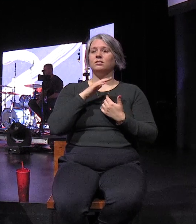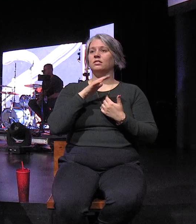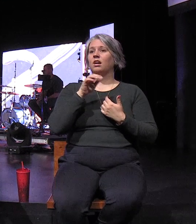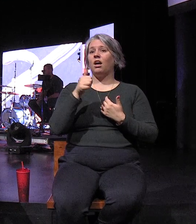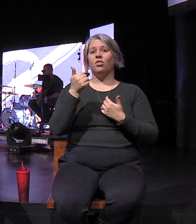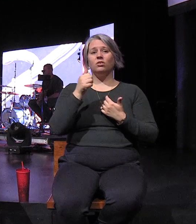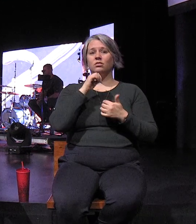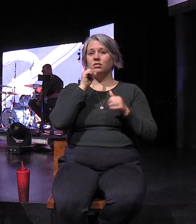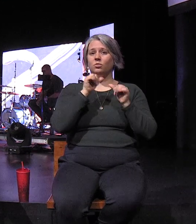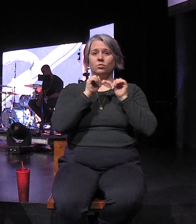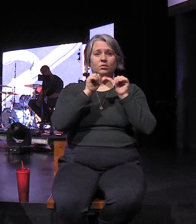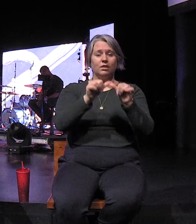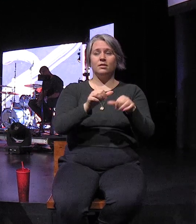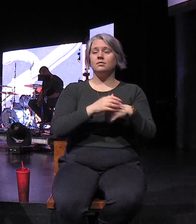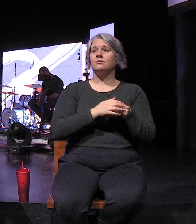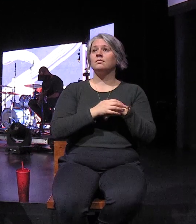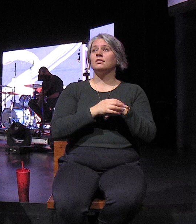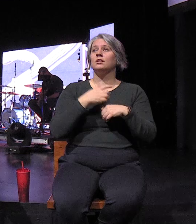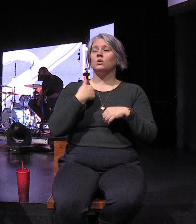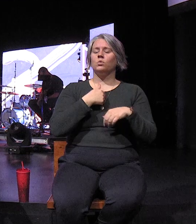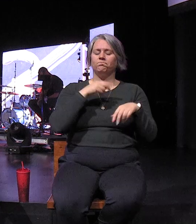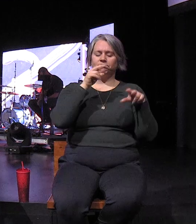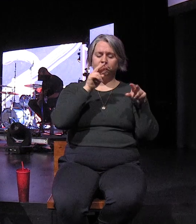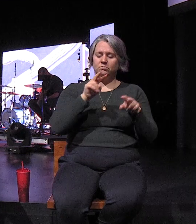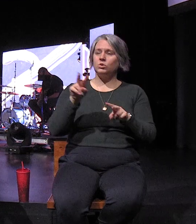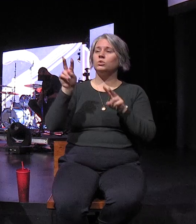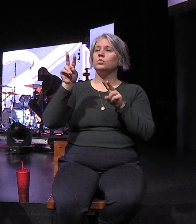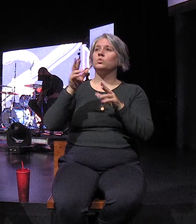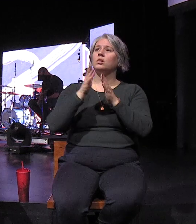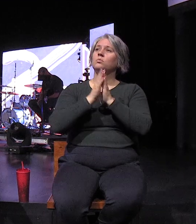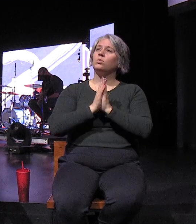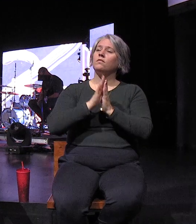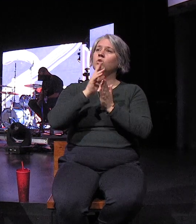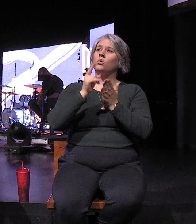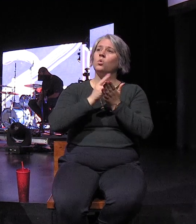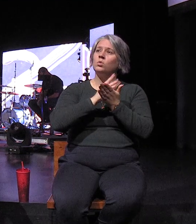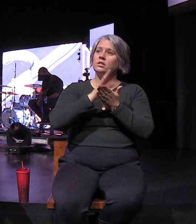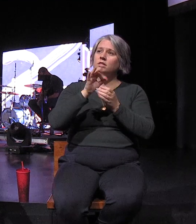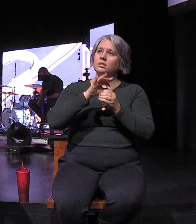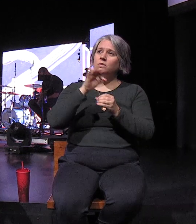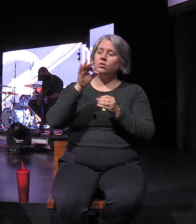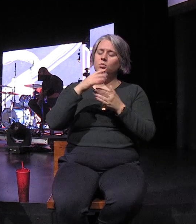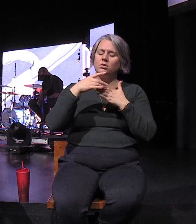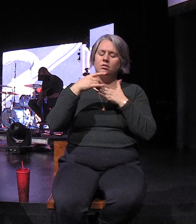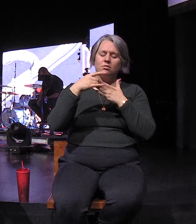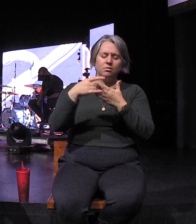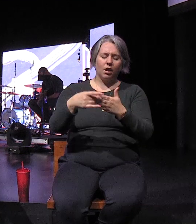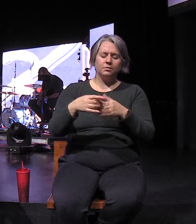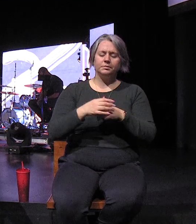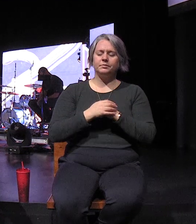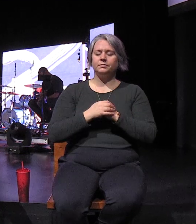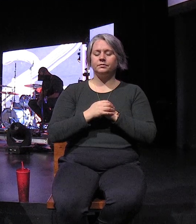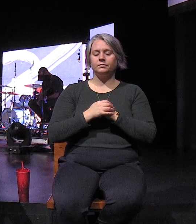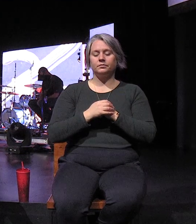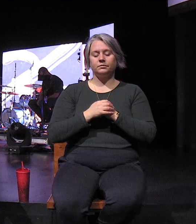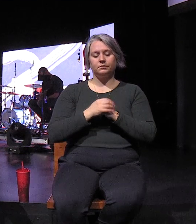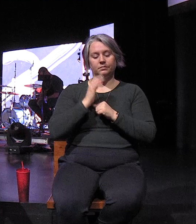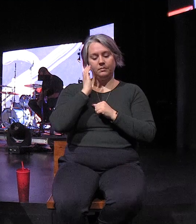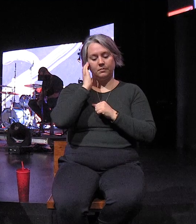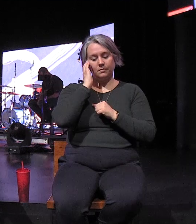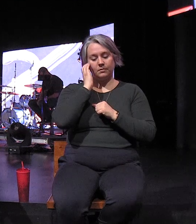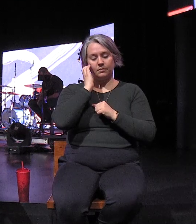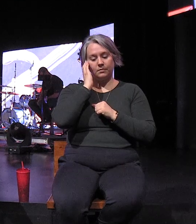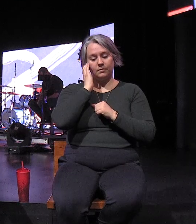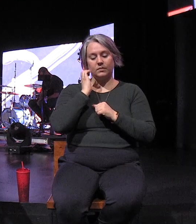to last. But Lord, may we look to you. And God, we just pray for your Holy Spirit's guidance, for your precious